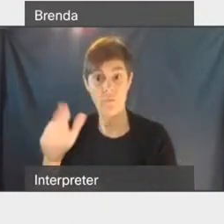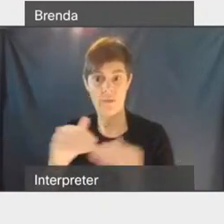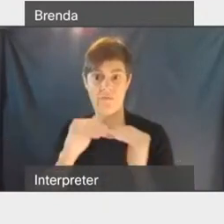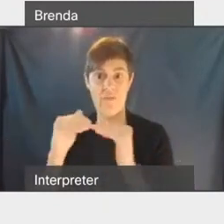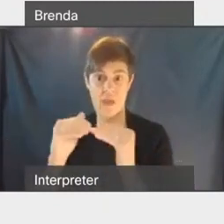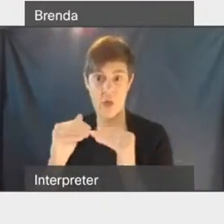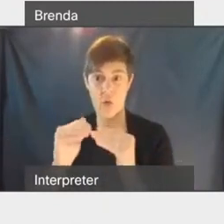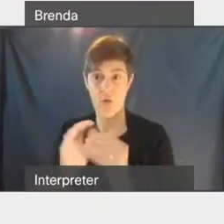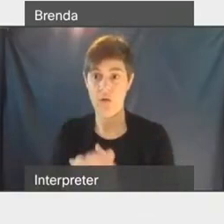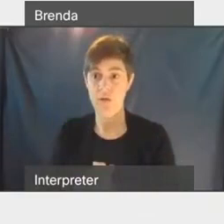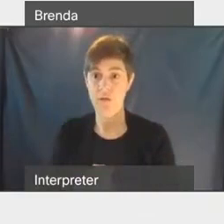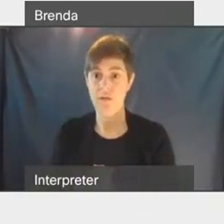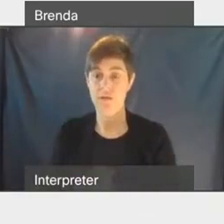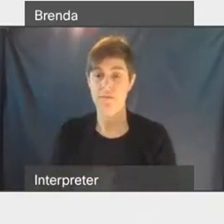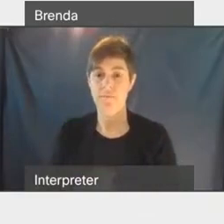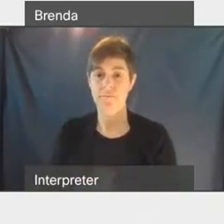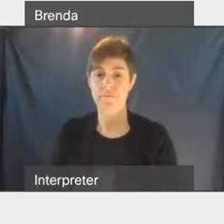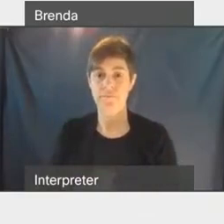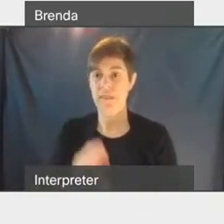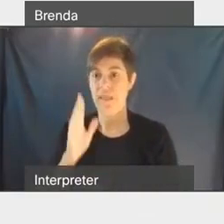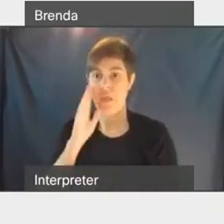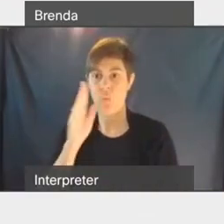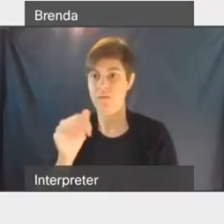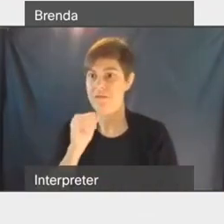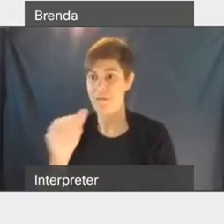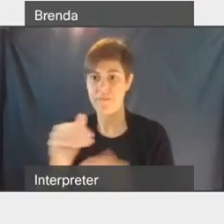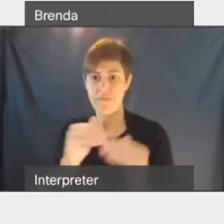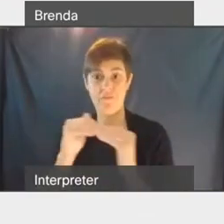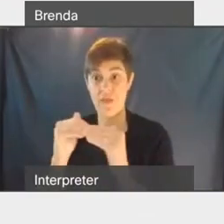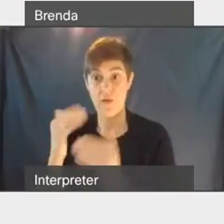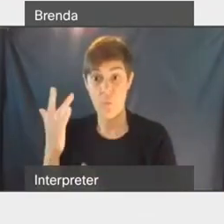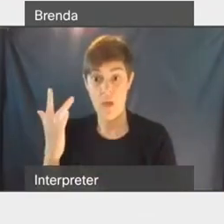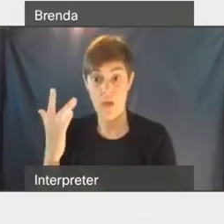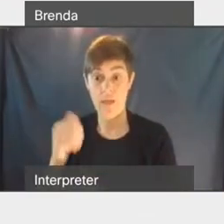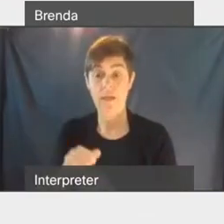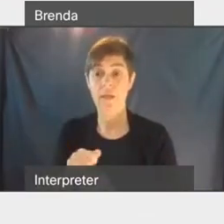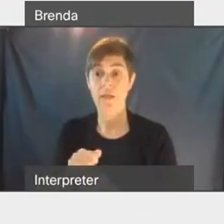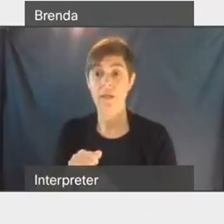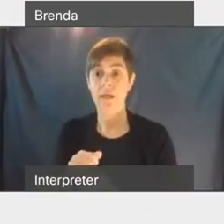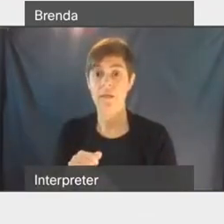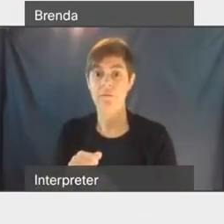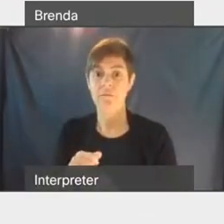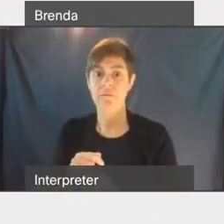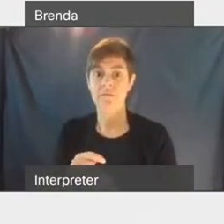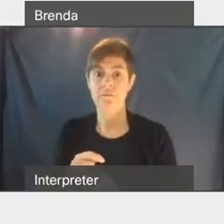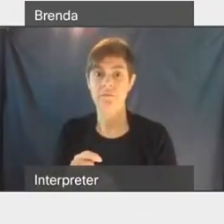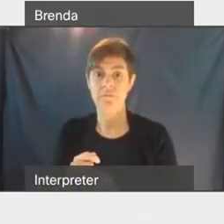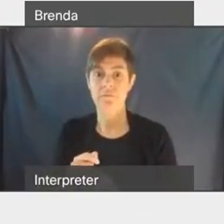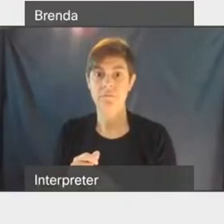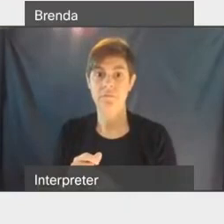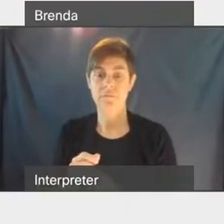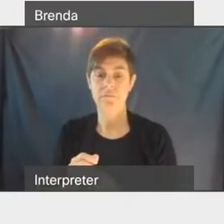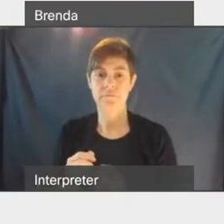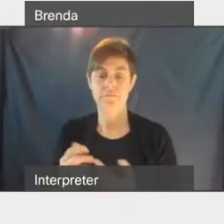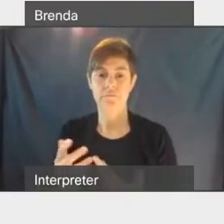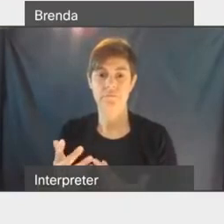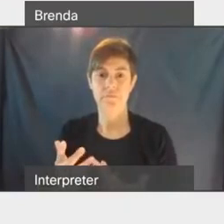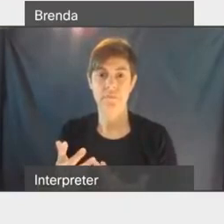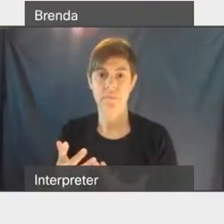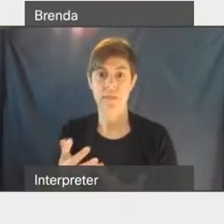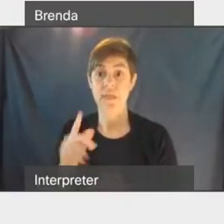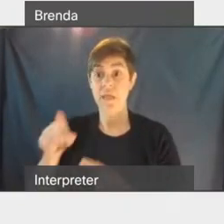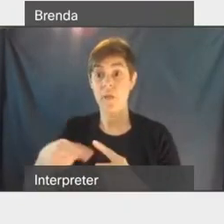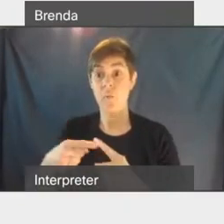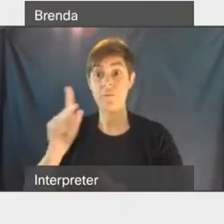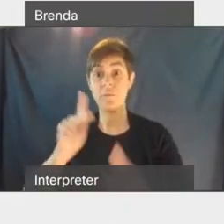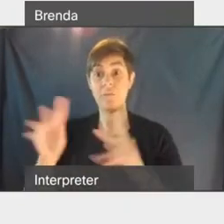fair. It's not going to be fair because the nonpartisanship gets put away when people walk out the